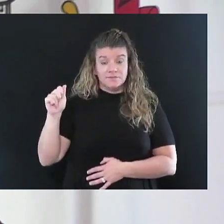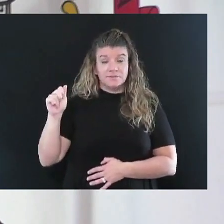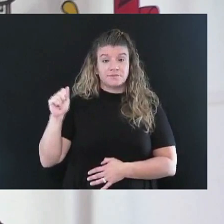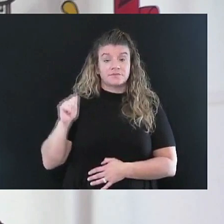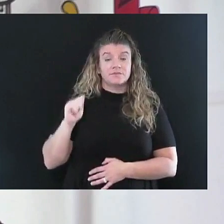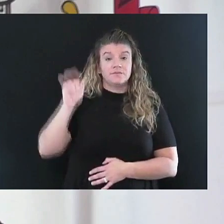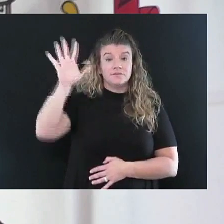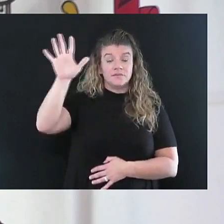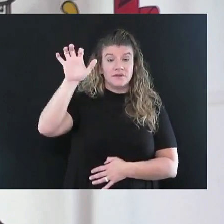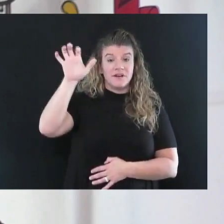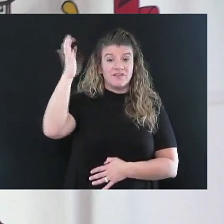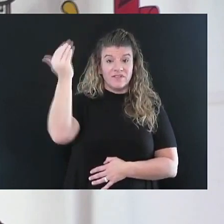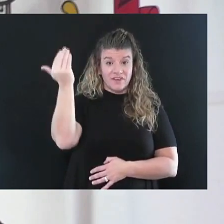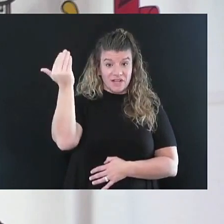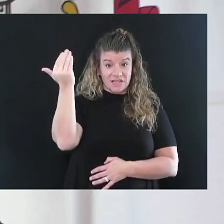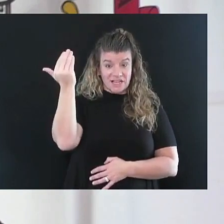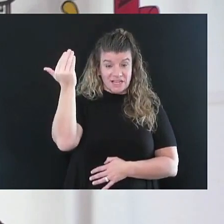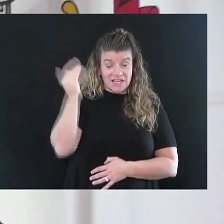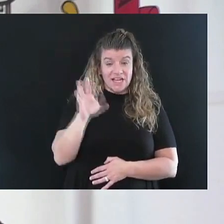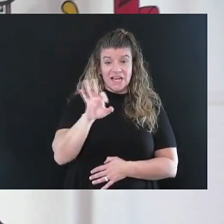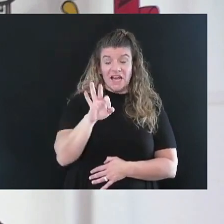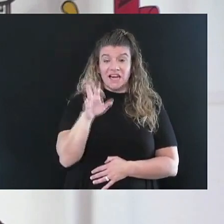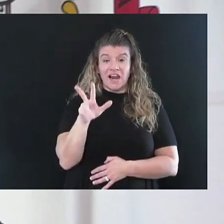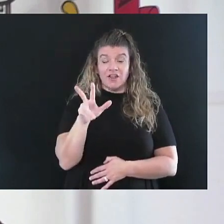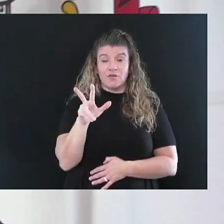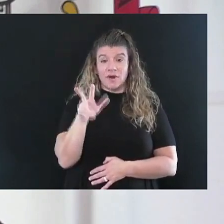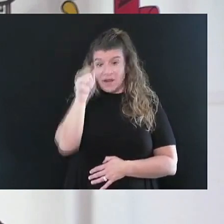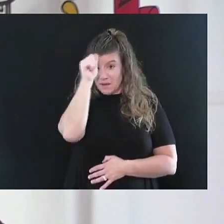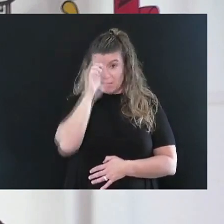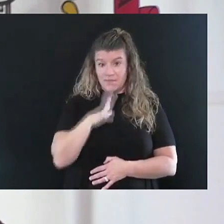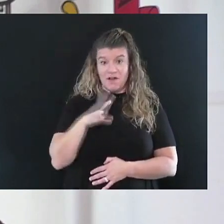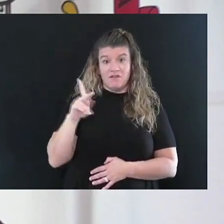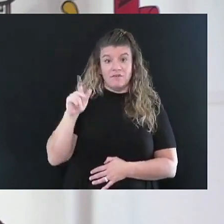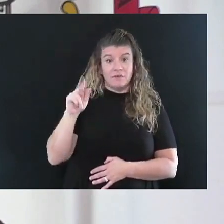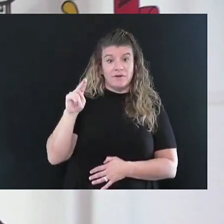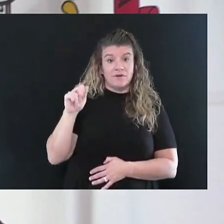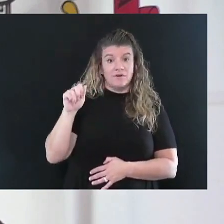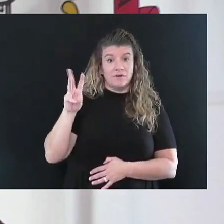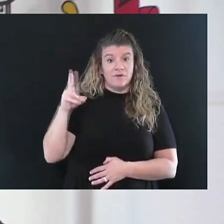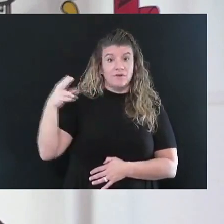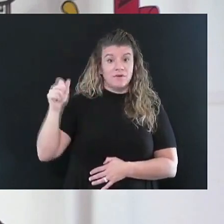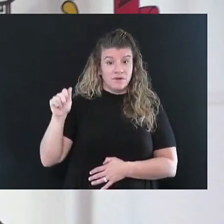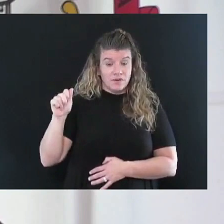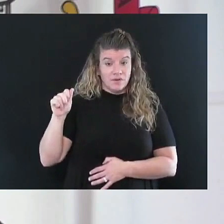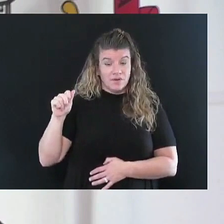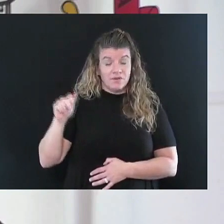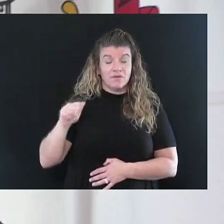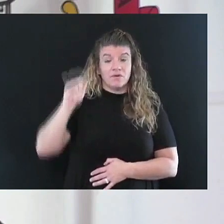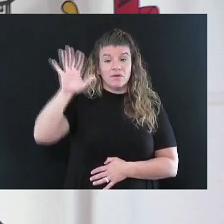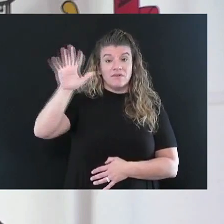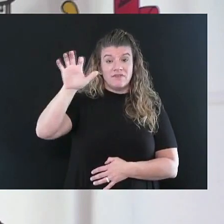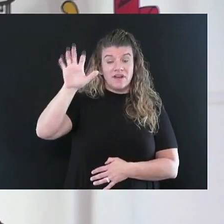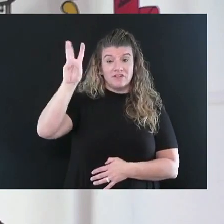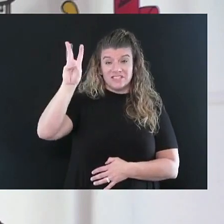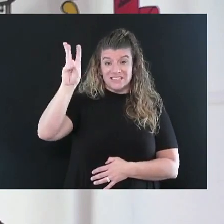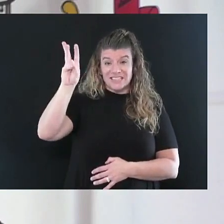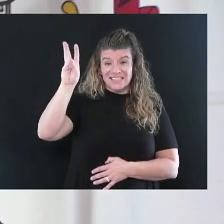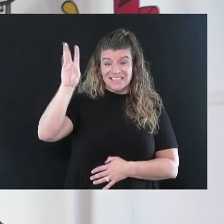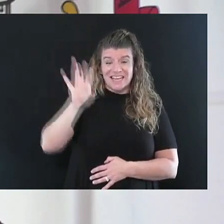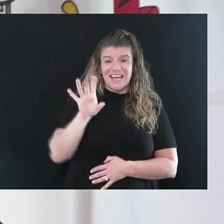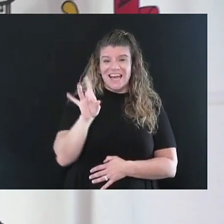Our 515th death, a 93-year-old male from Kanawha County. Our 516th death,